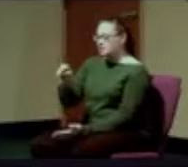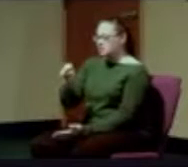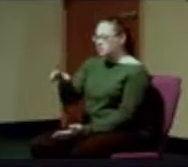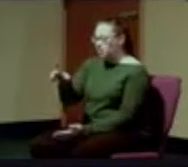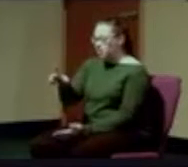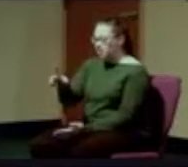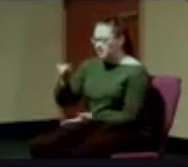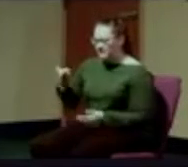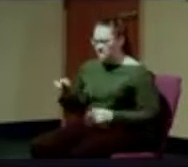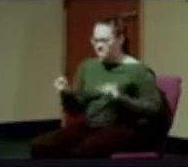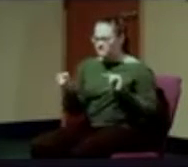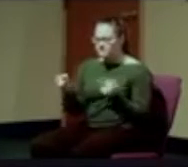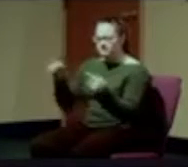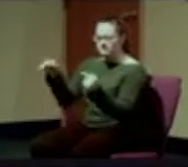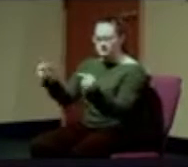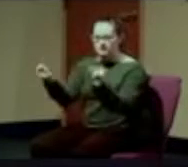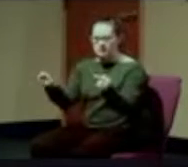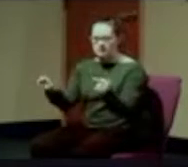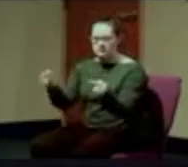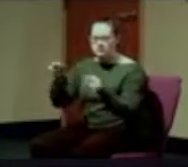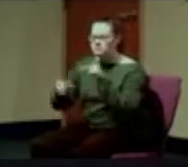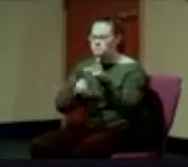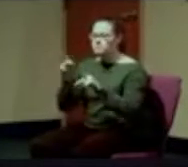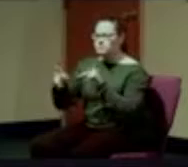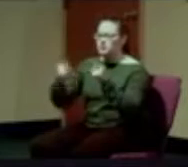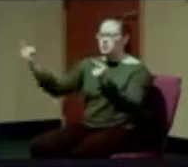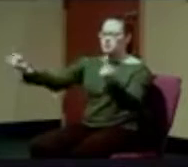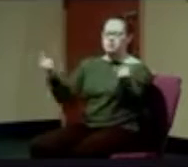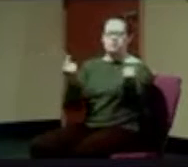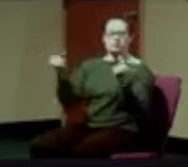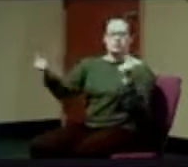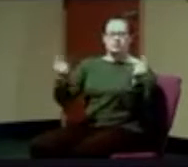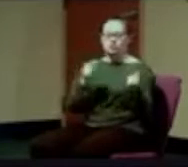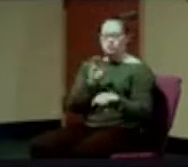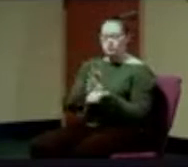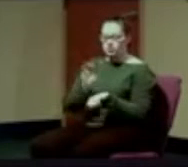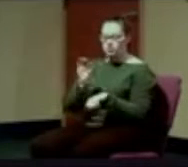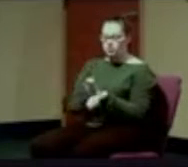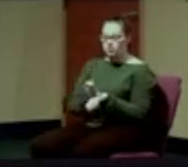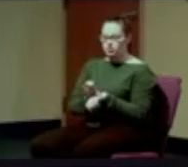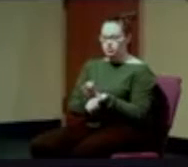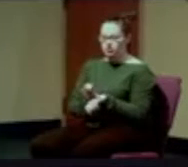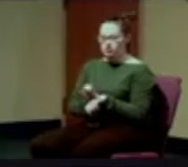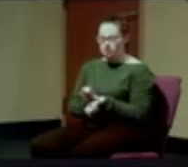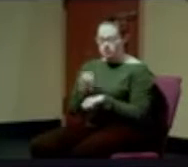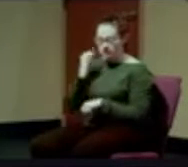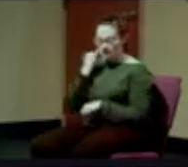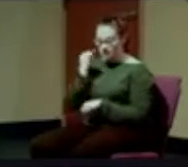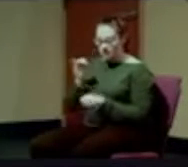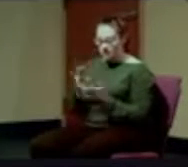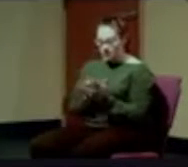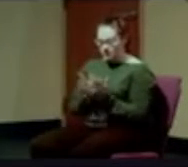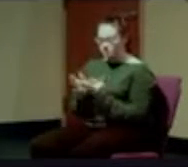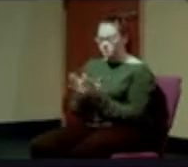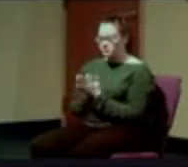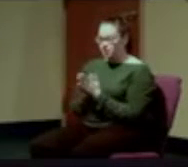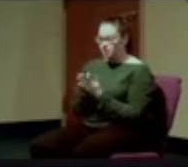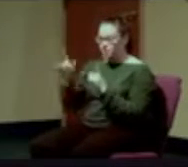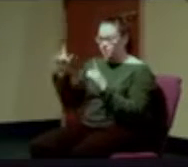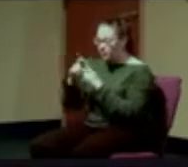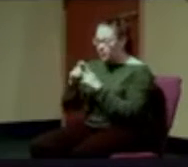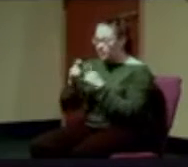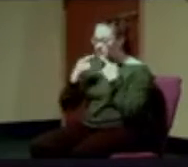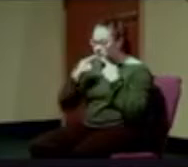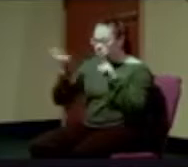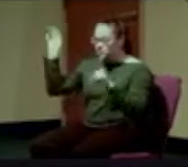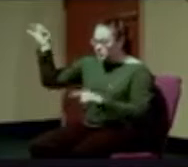no way in the world somebody can come into a church where the word of God is preached and on occasion not be offended or